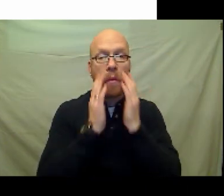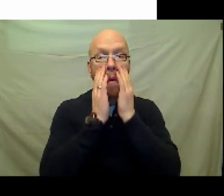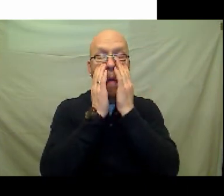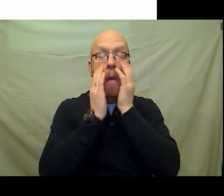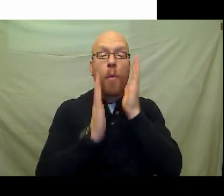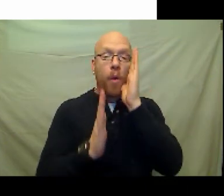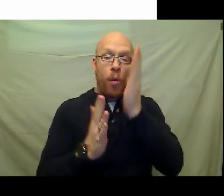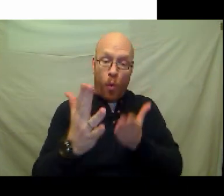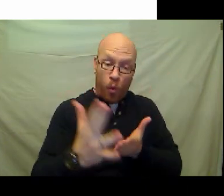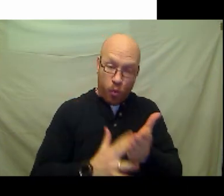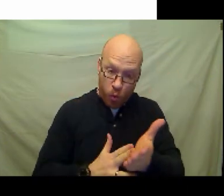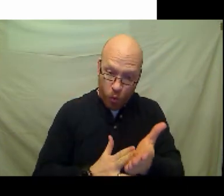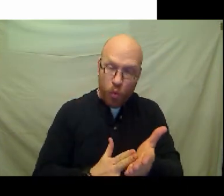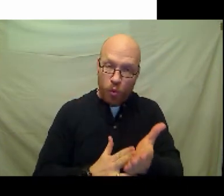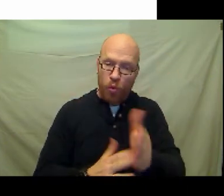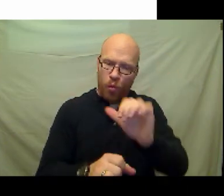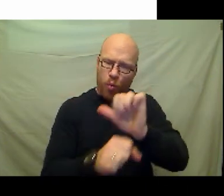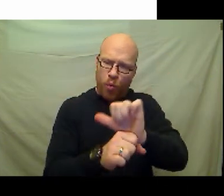term.